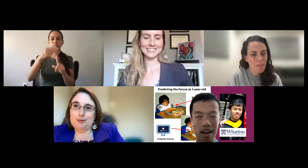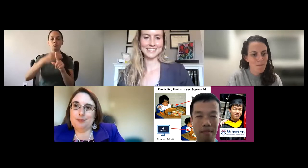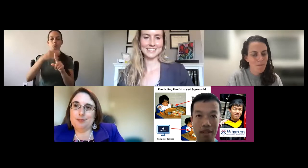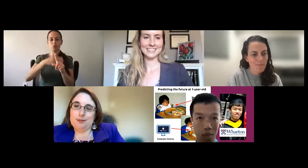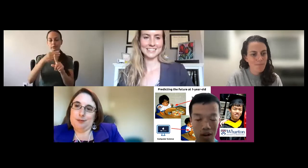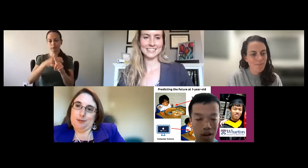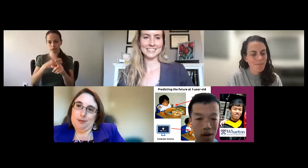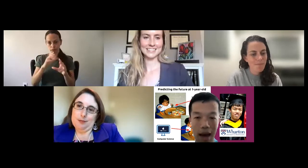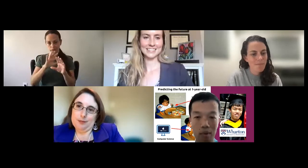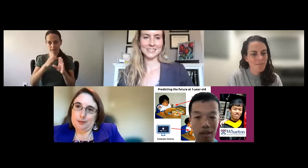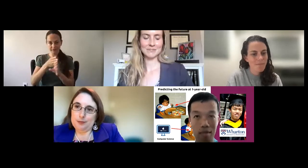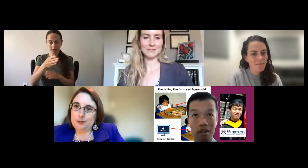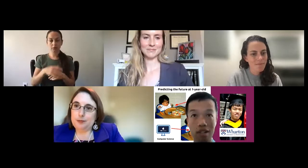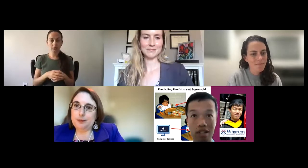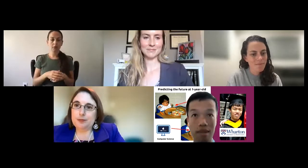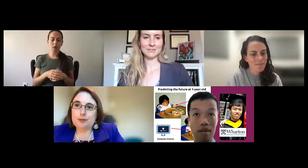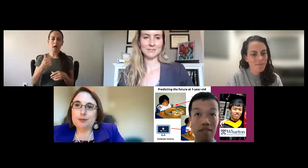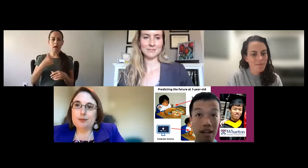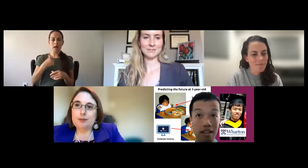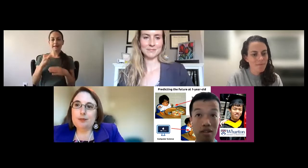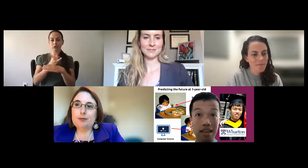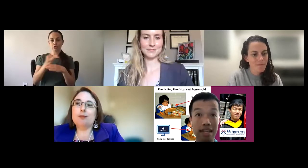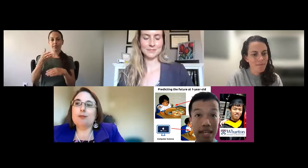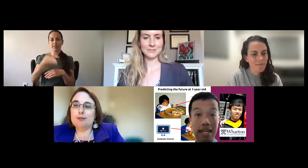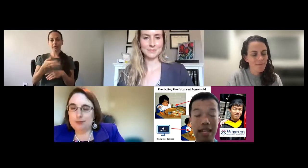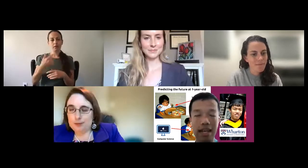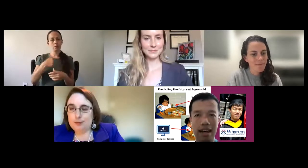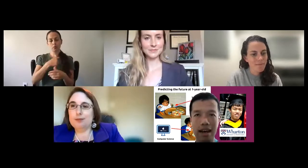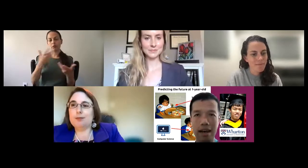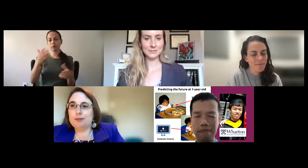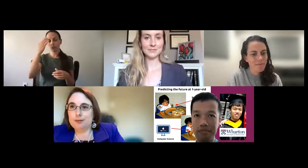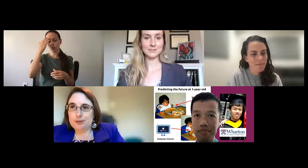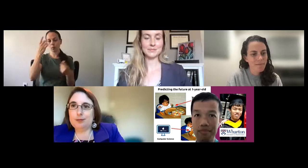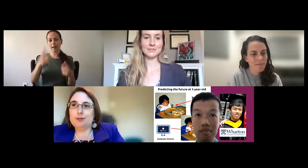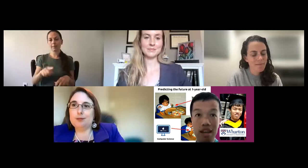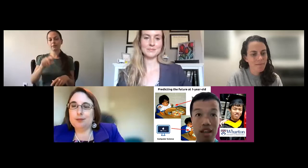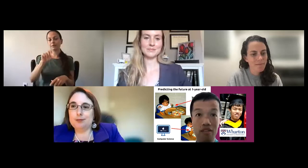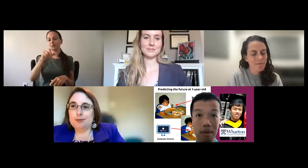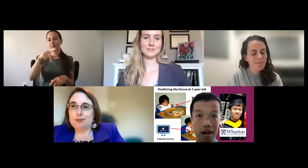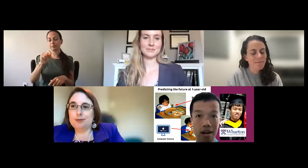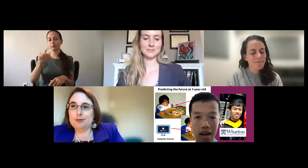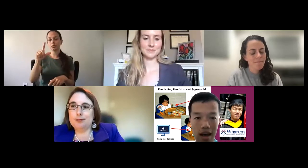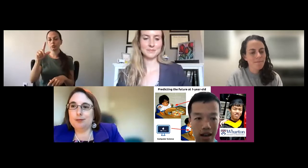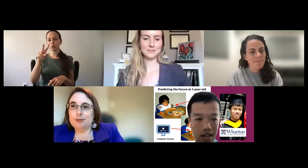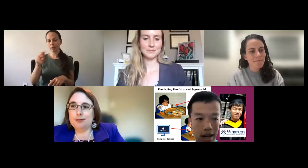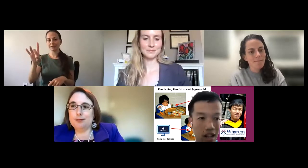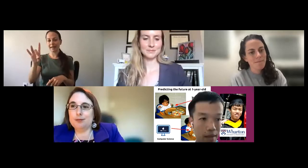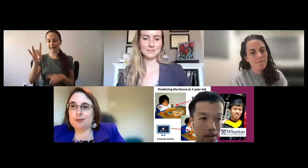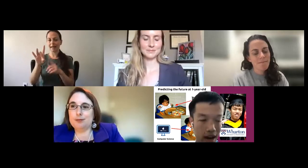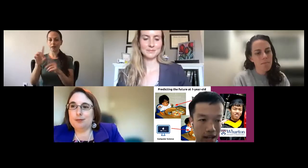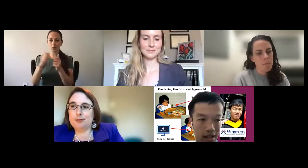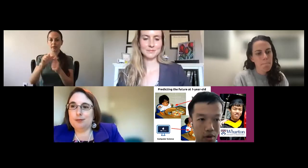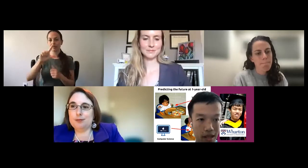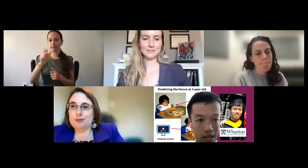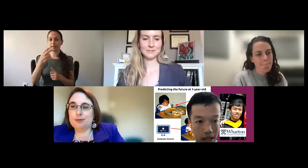Interned there, and we all know what happened with Lehman Brothers on September 15th, 2008. And then from there, spent a